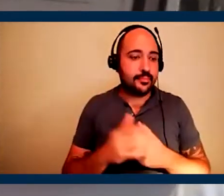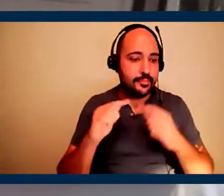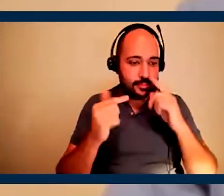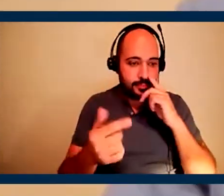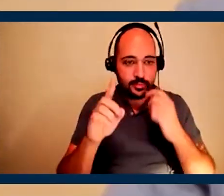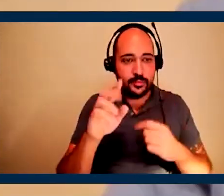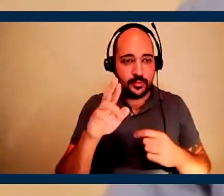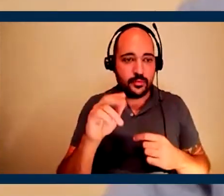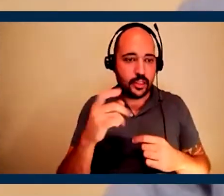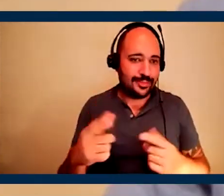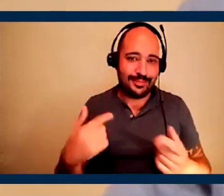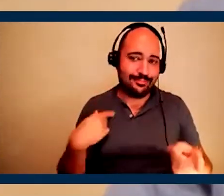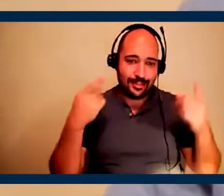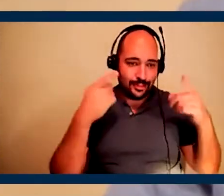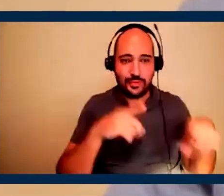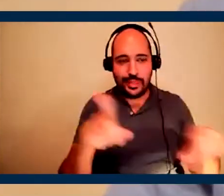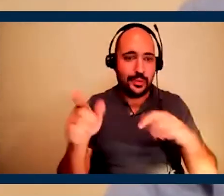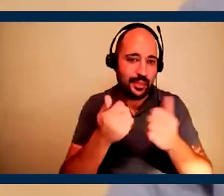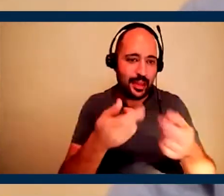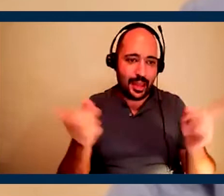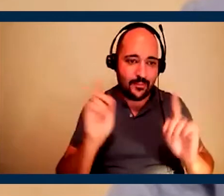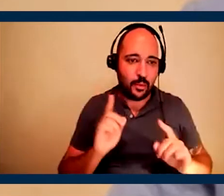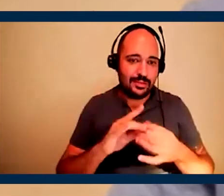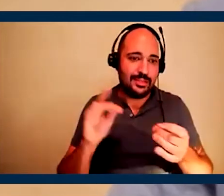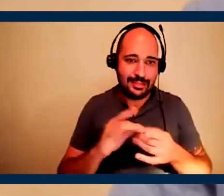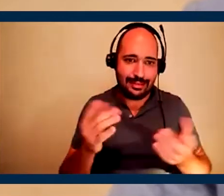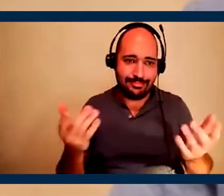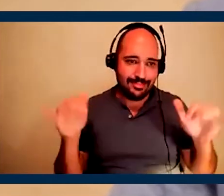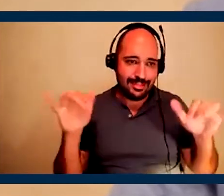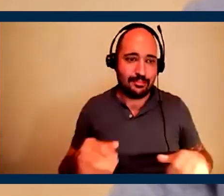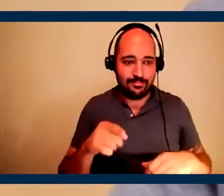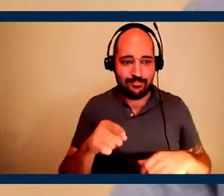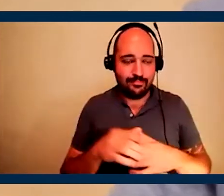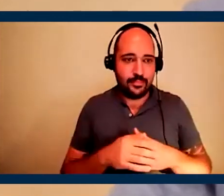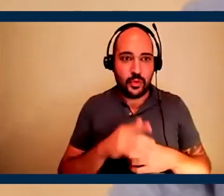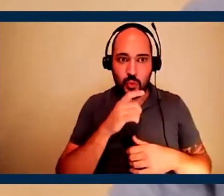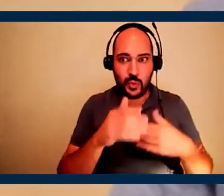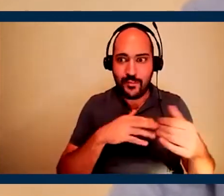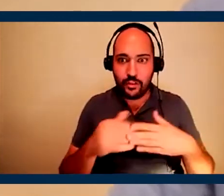Obviously, I agree with what everyone, has said here. I think, whoever